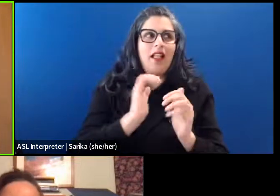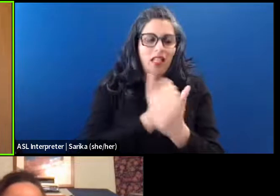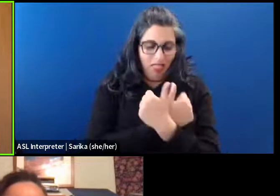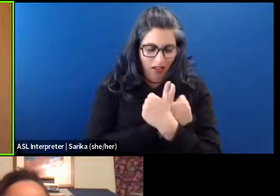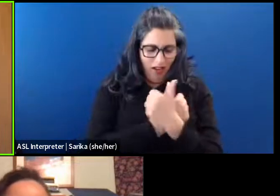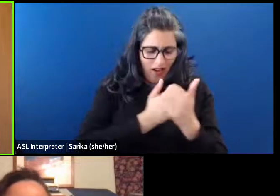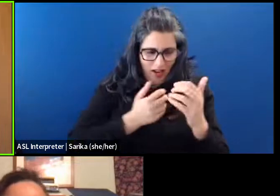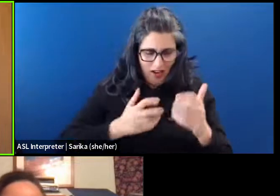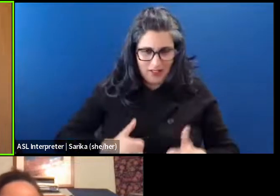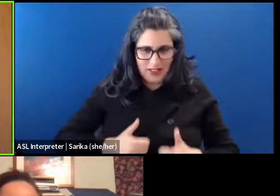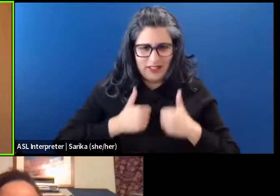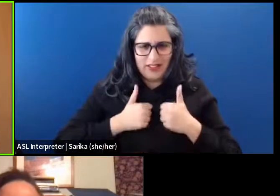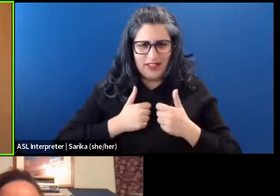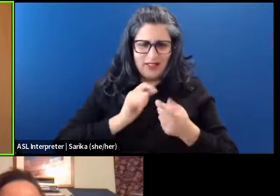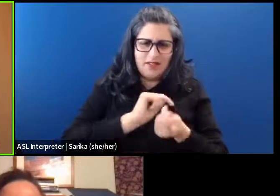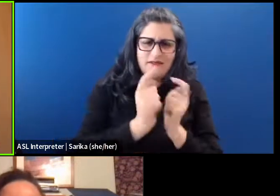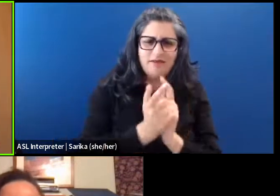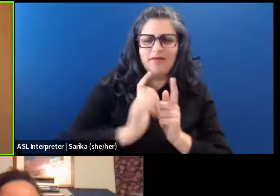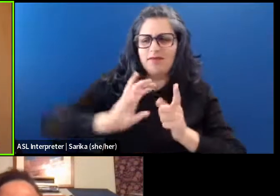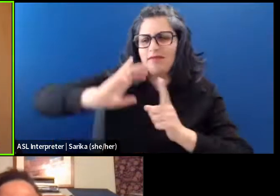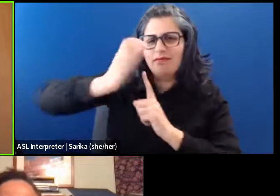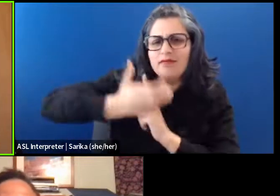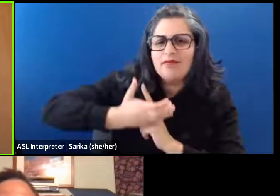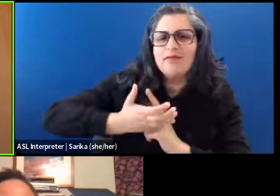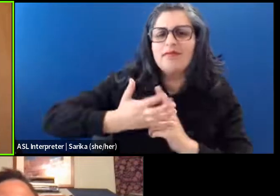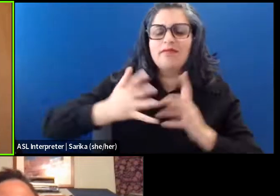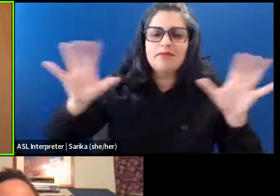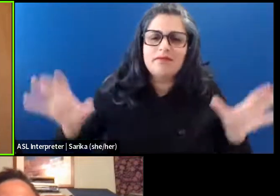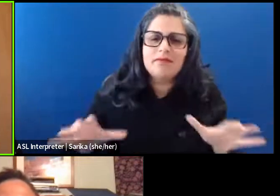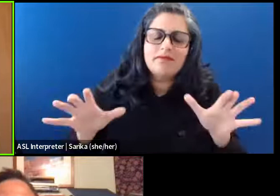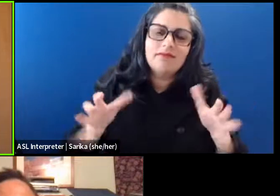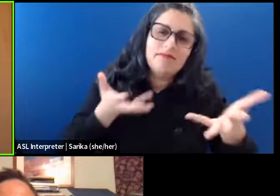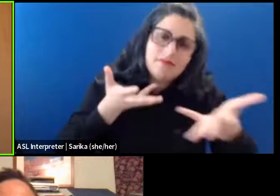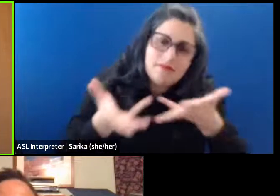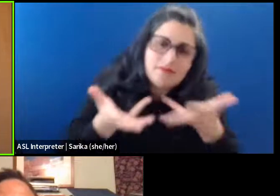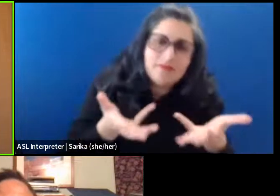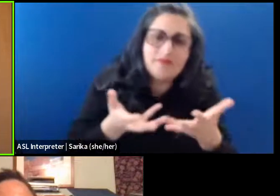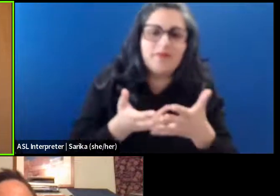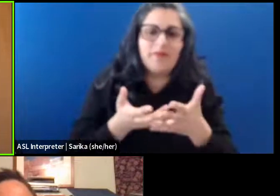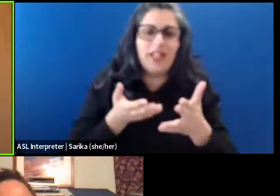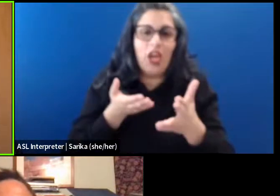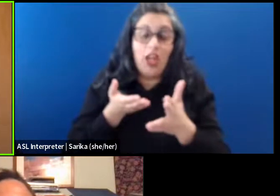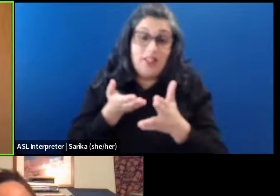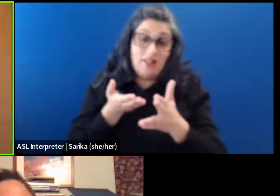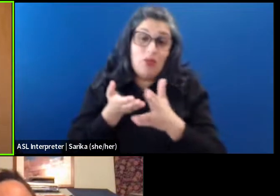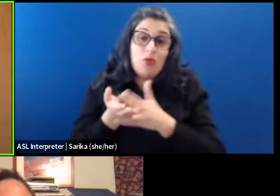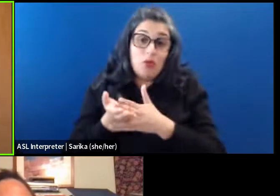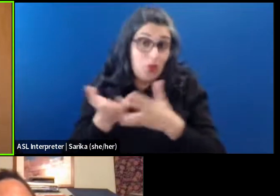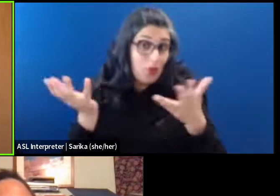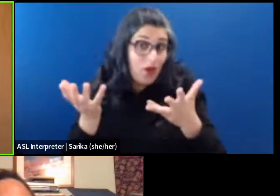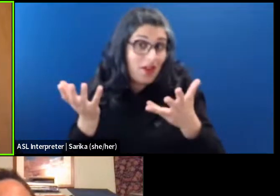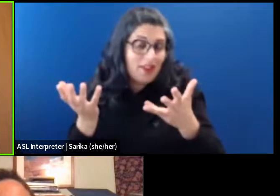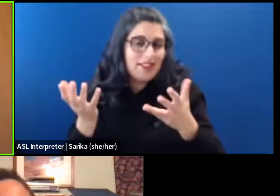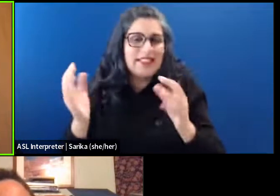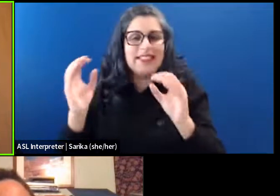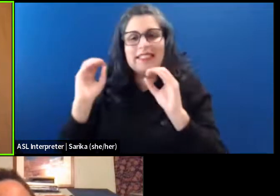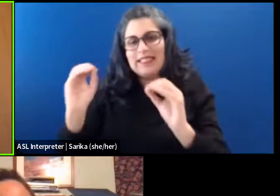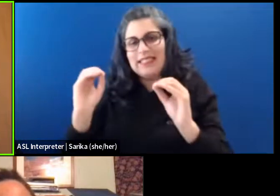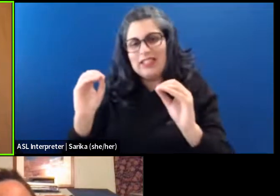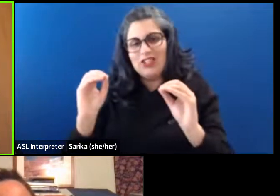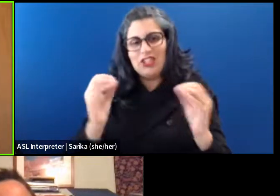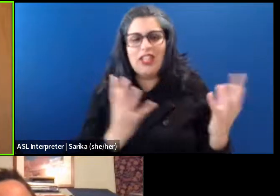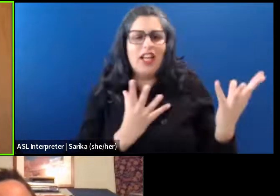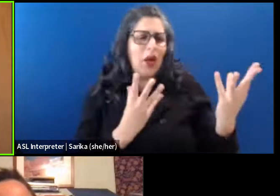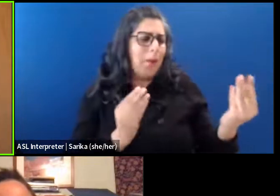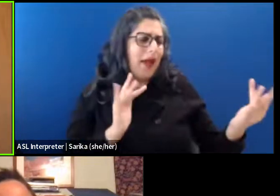translated and embodied and enacted, is really through these teachings on compassion. And I actually